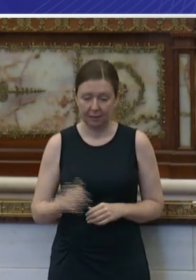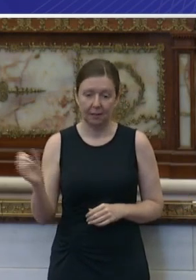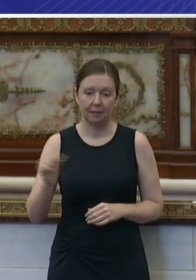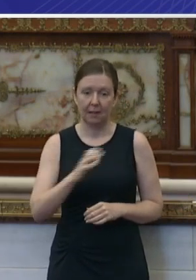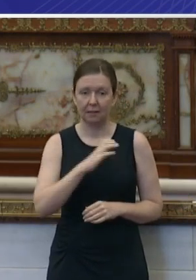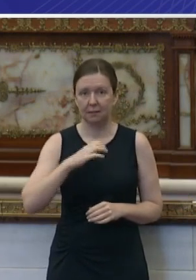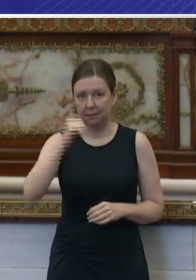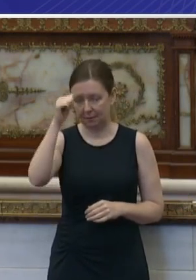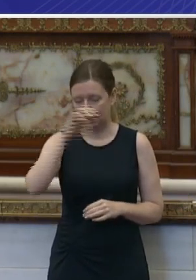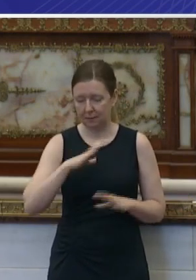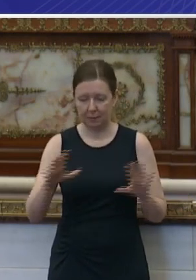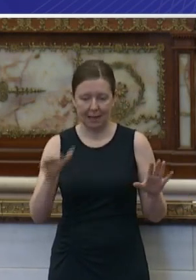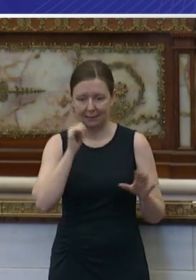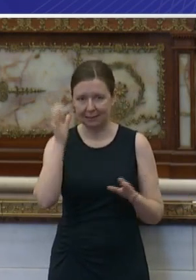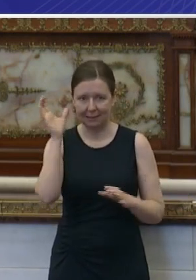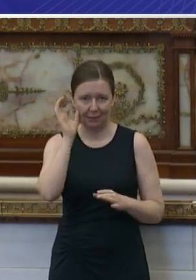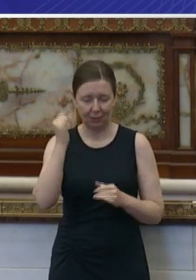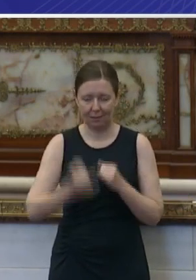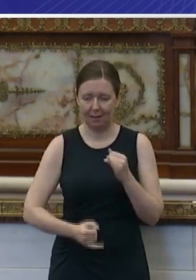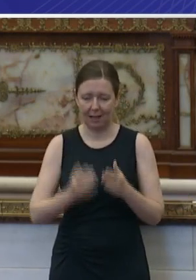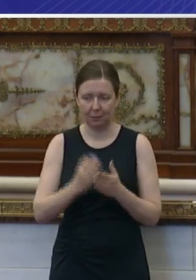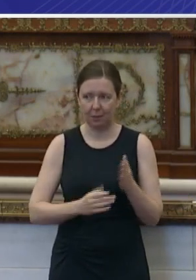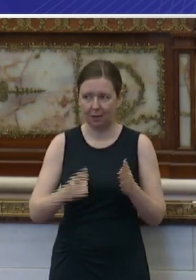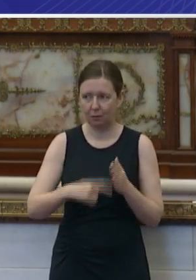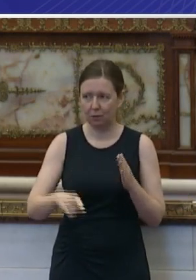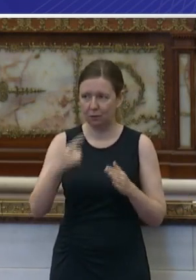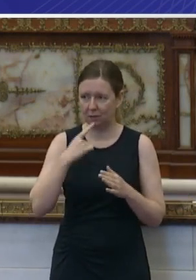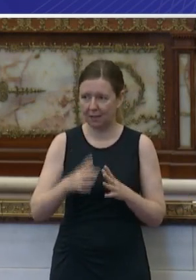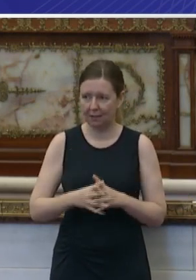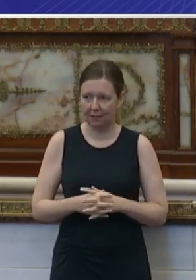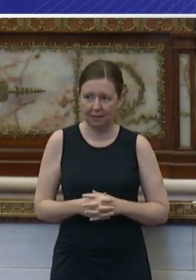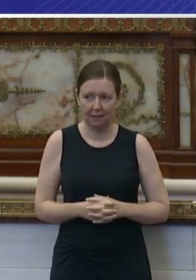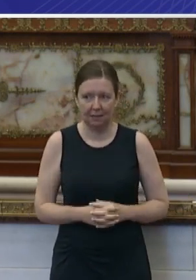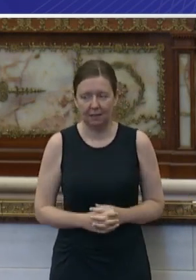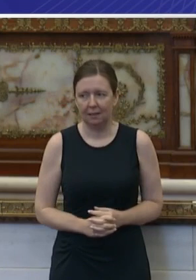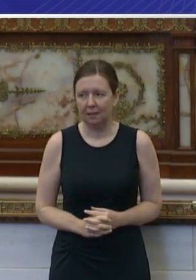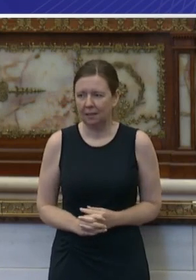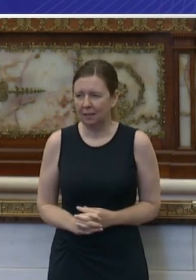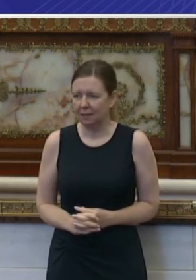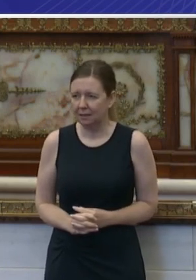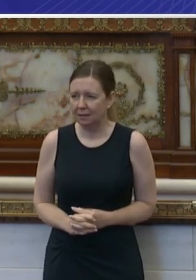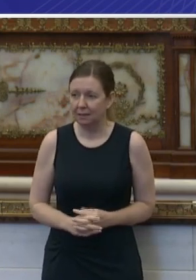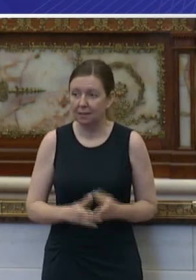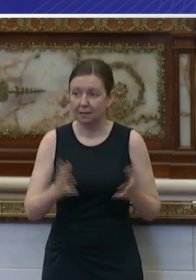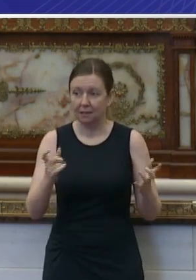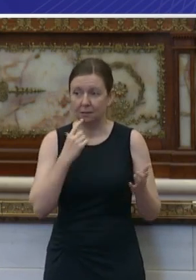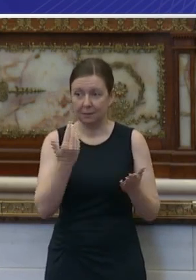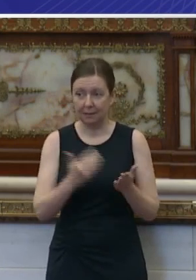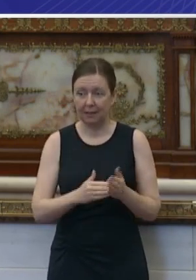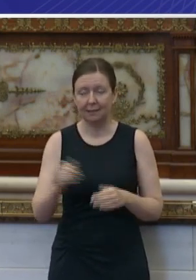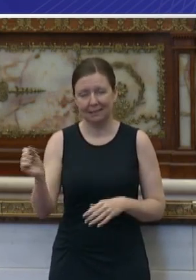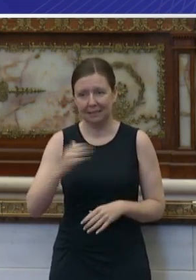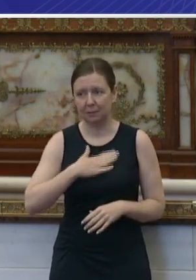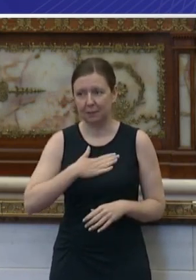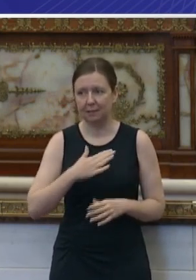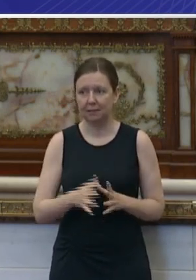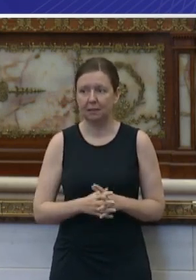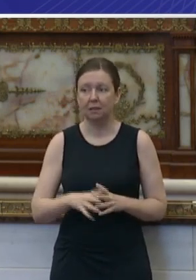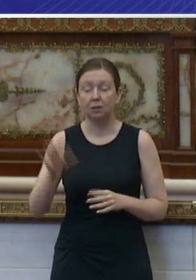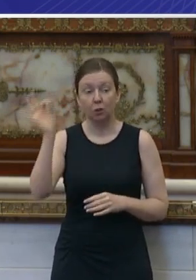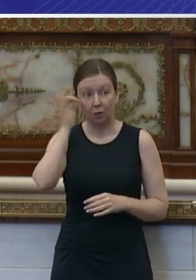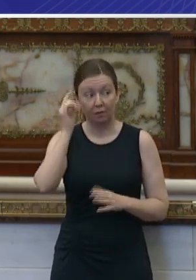Councilman, I didn't hear the last part of what you said. So Did you want me to just restate it? Yes, please. All right, so